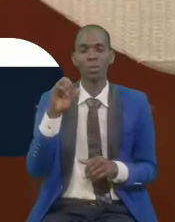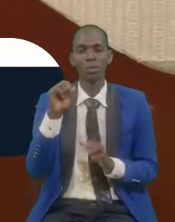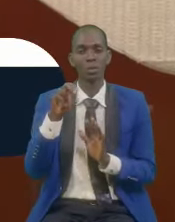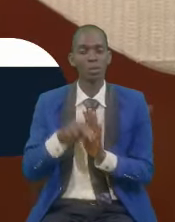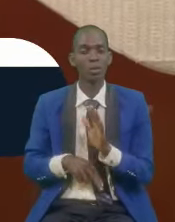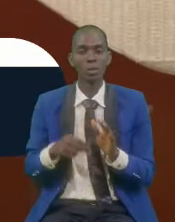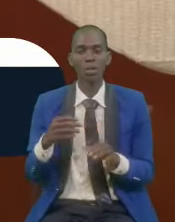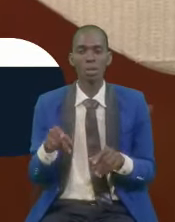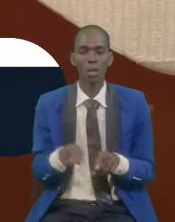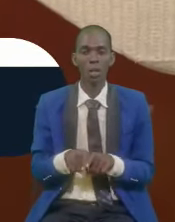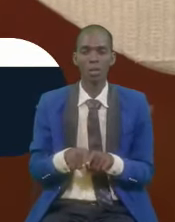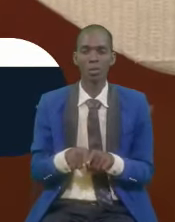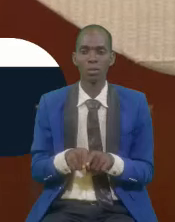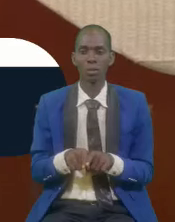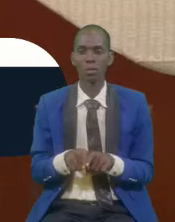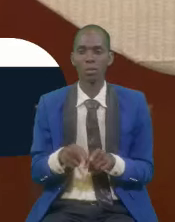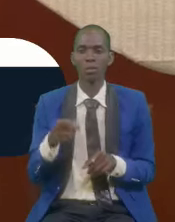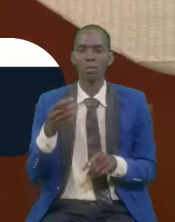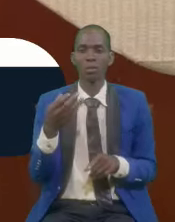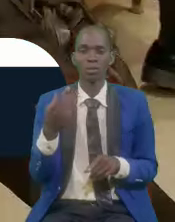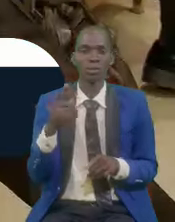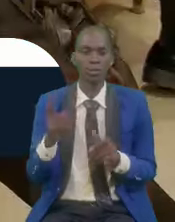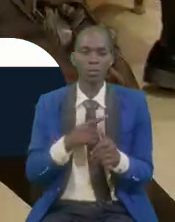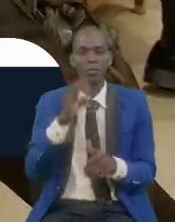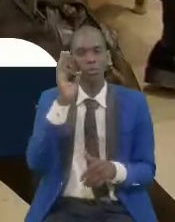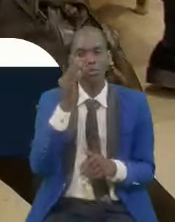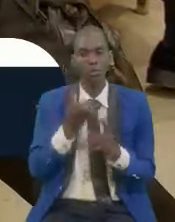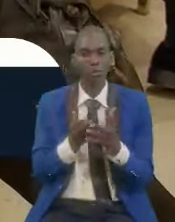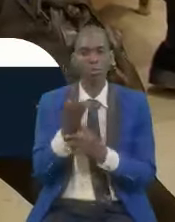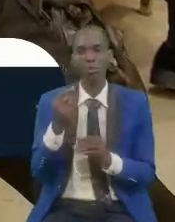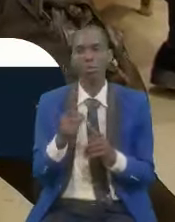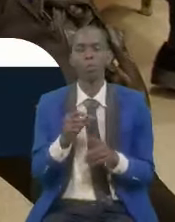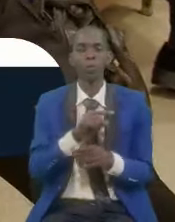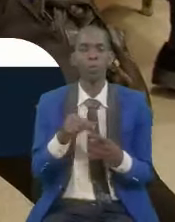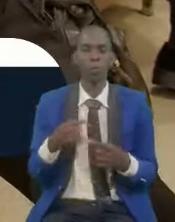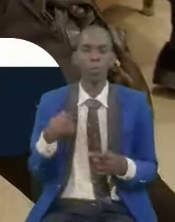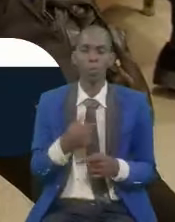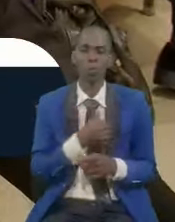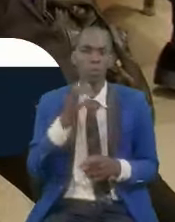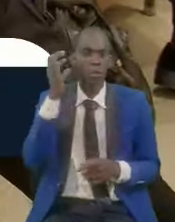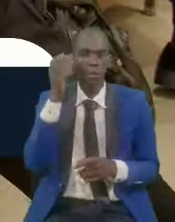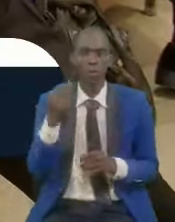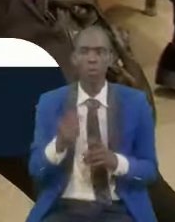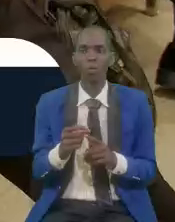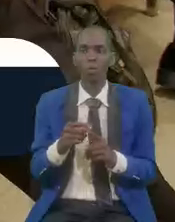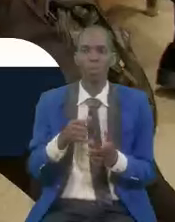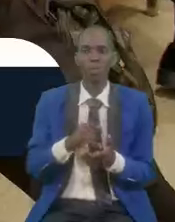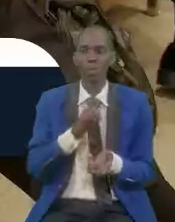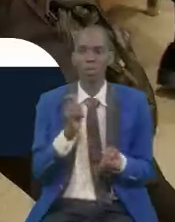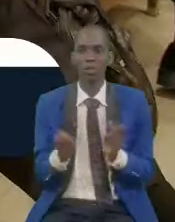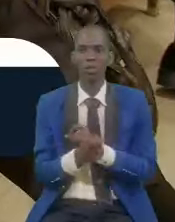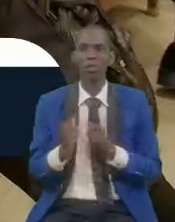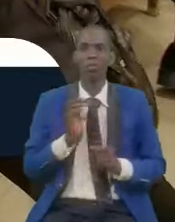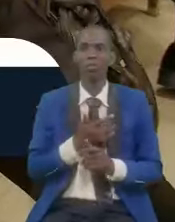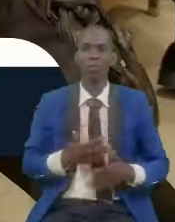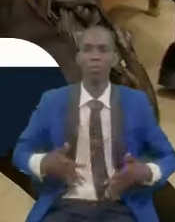the first fruits through the word. When we hear the word, it turns our lives around.